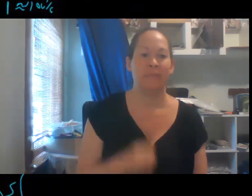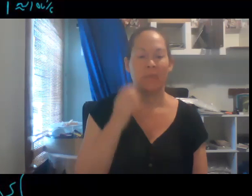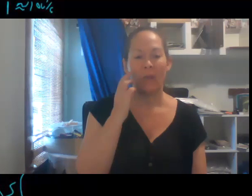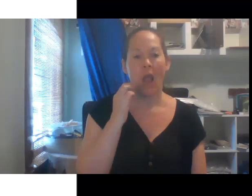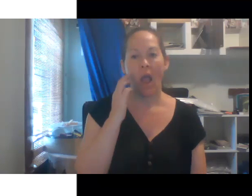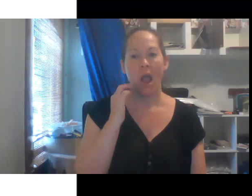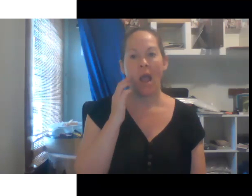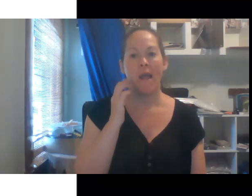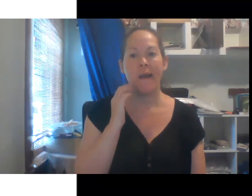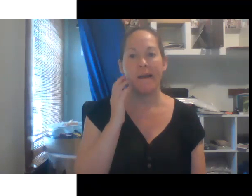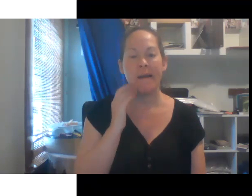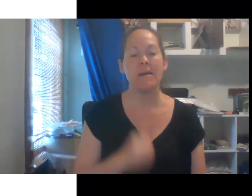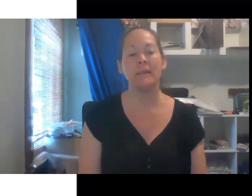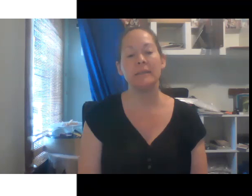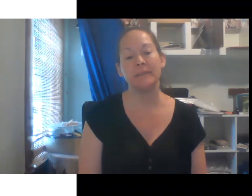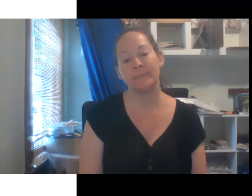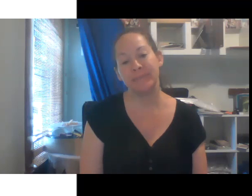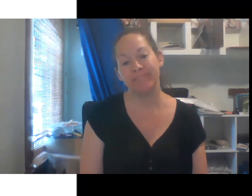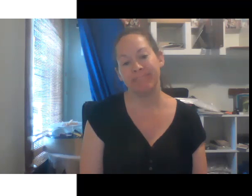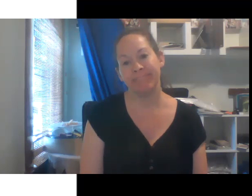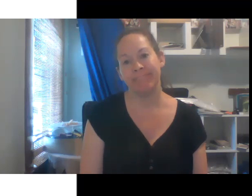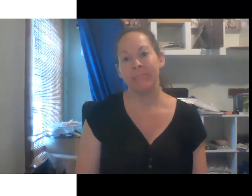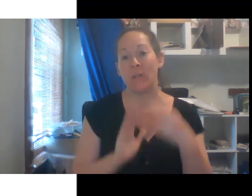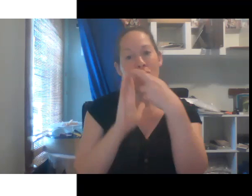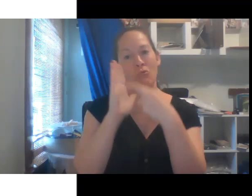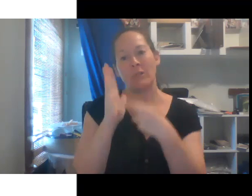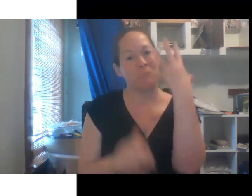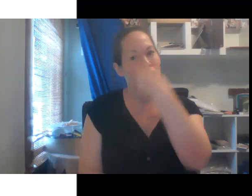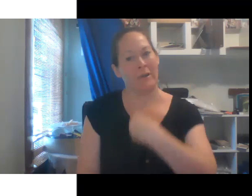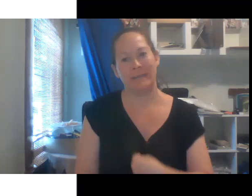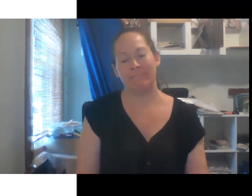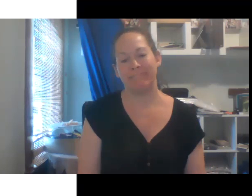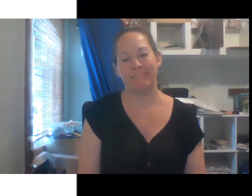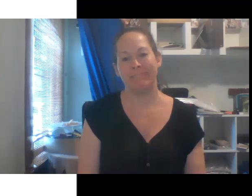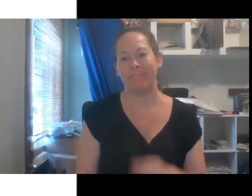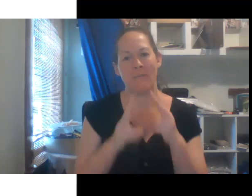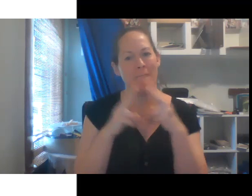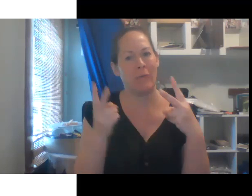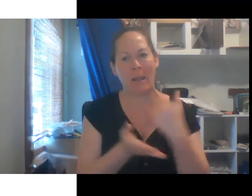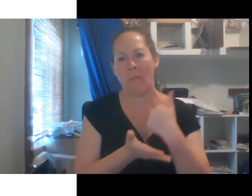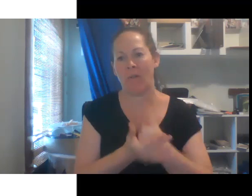Look at those rules. Aren't they pretty rules? They're very useful rules.